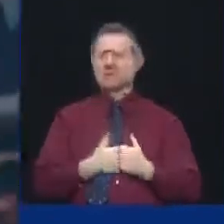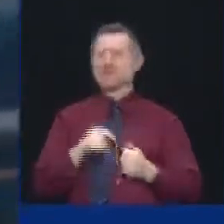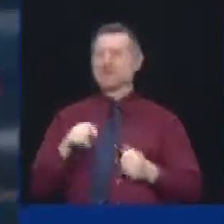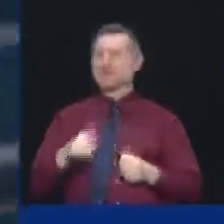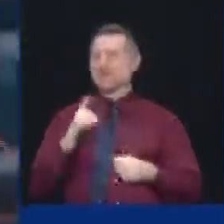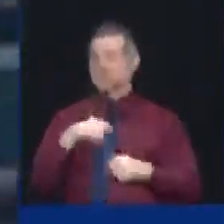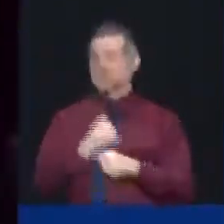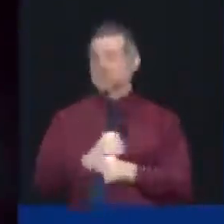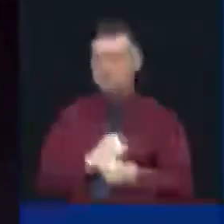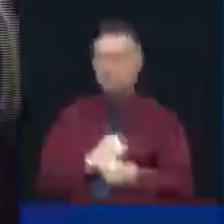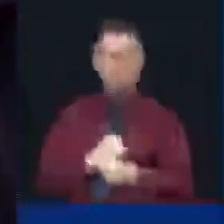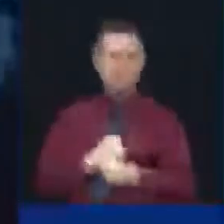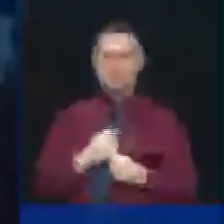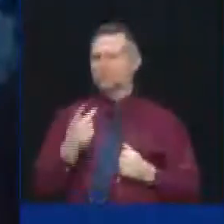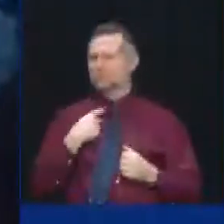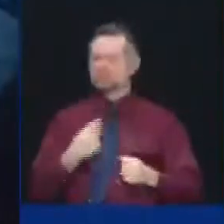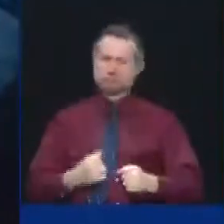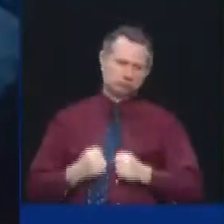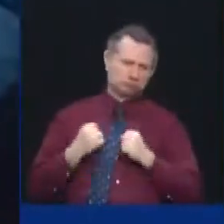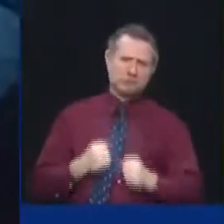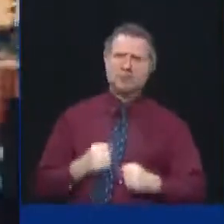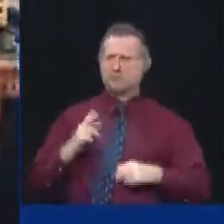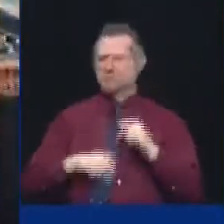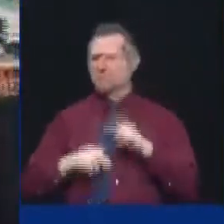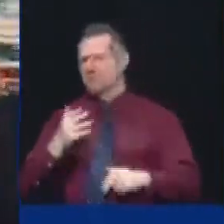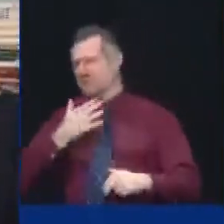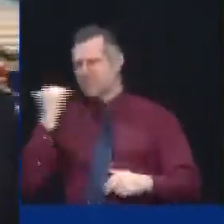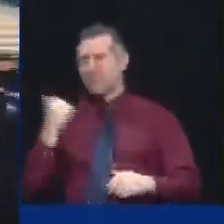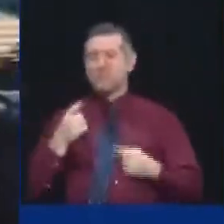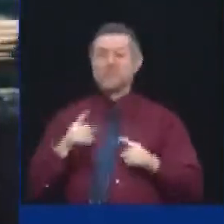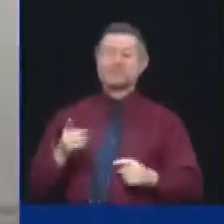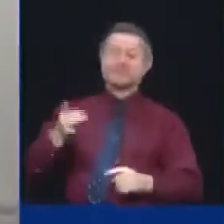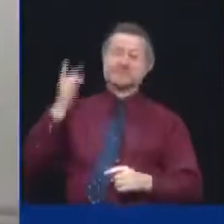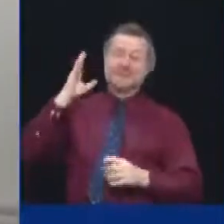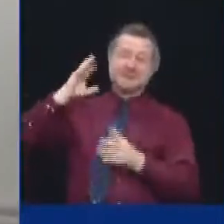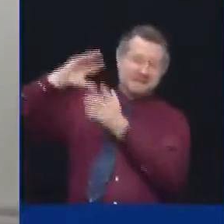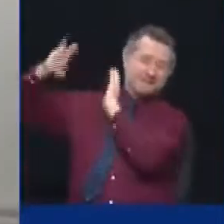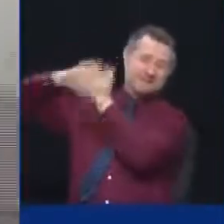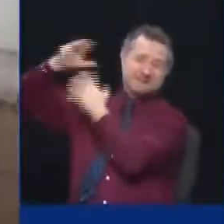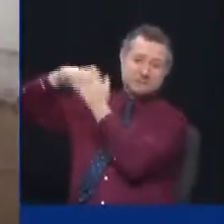Governor Mario Cuomo, a uniquely magnificent achievement.